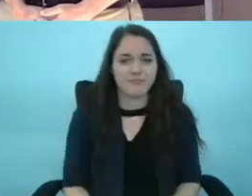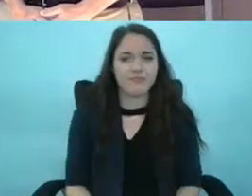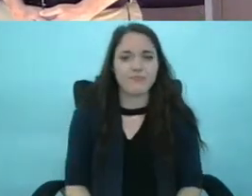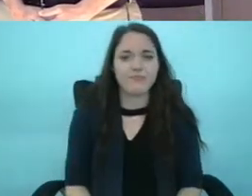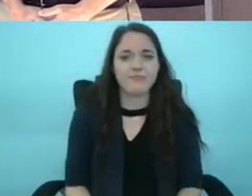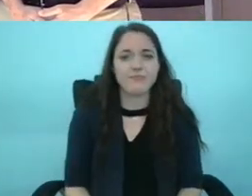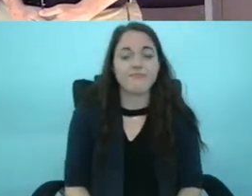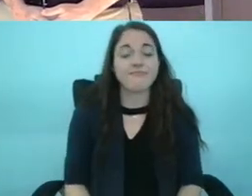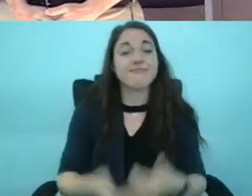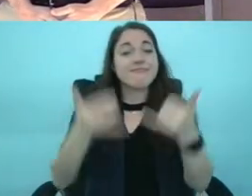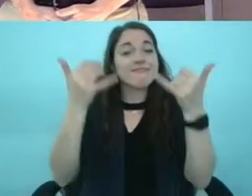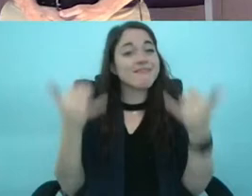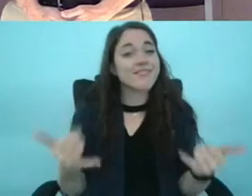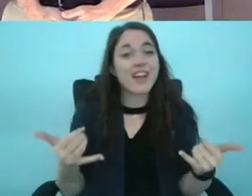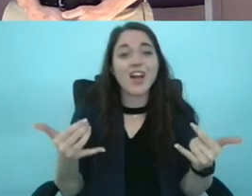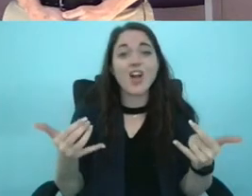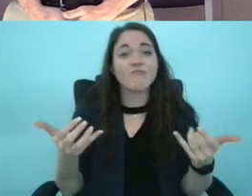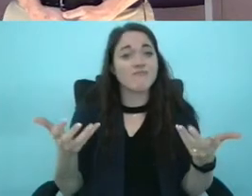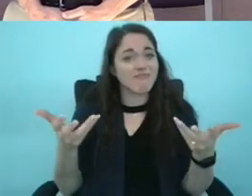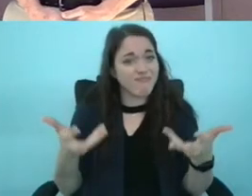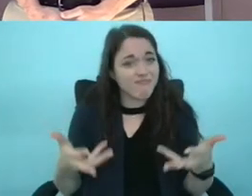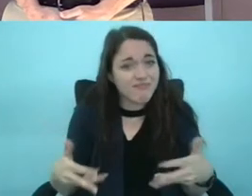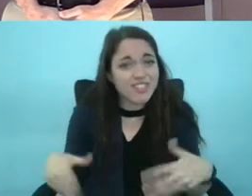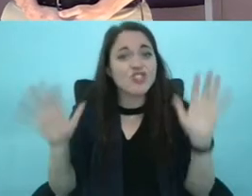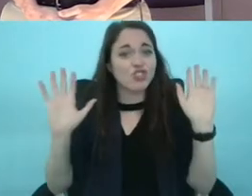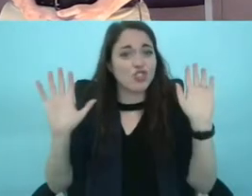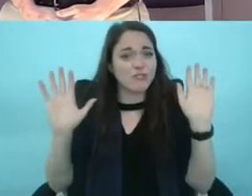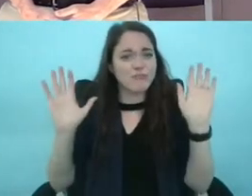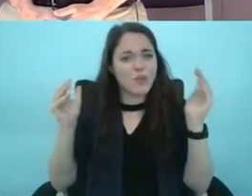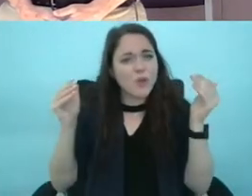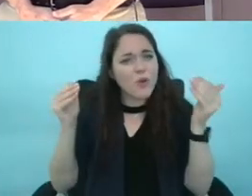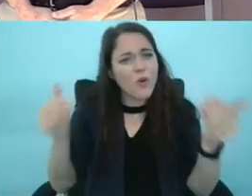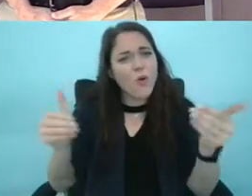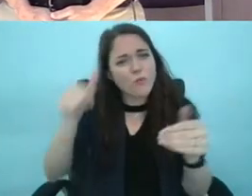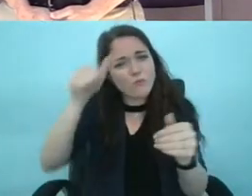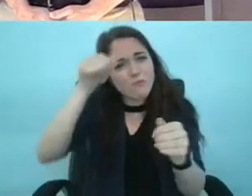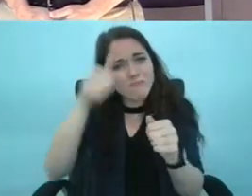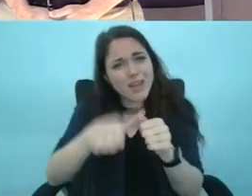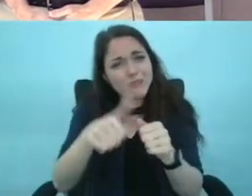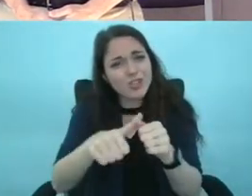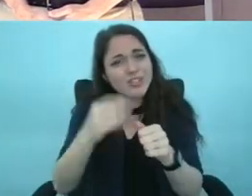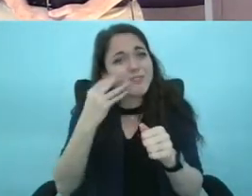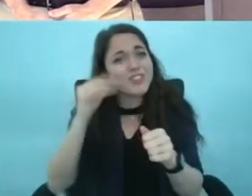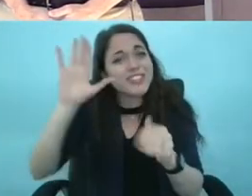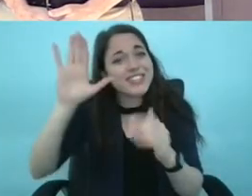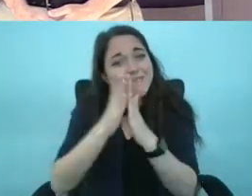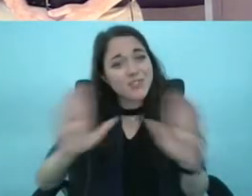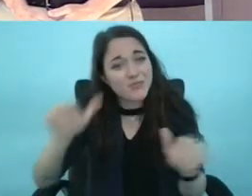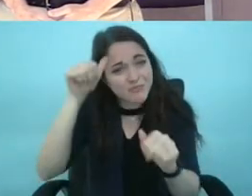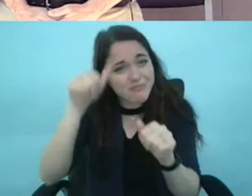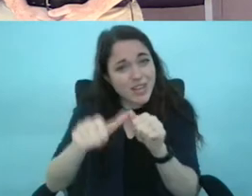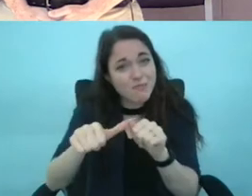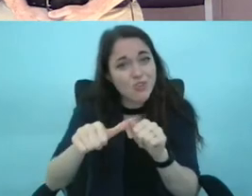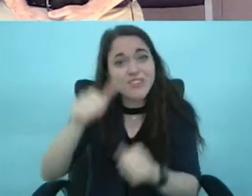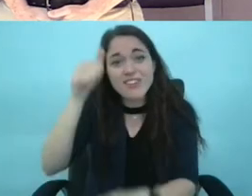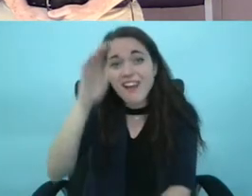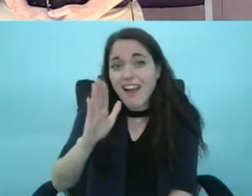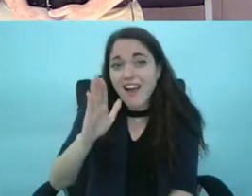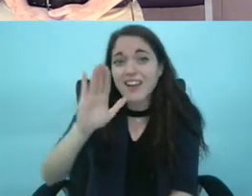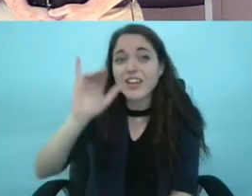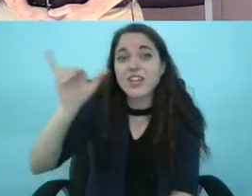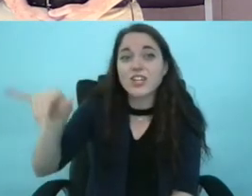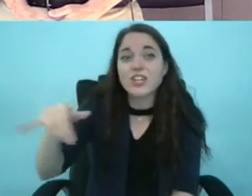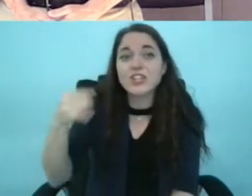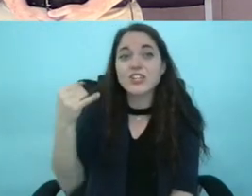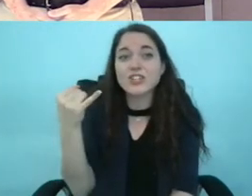name. And now go in peace from this place, knowing that God, Jehovah, is your provider. Trust